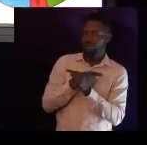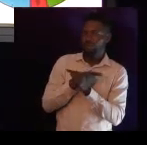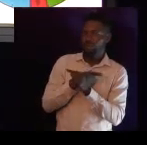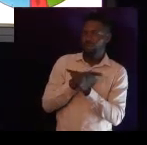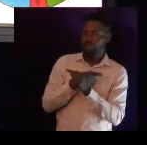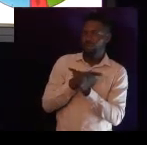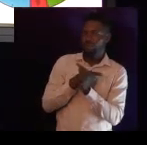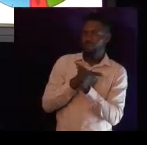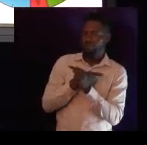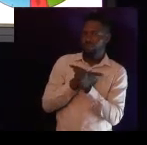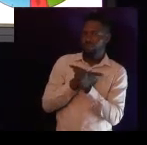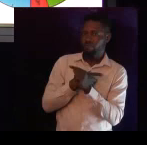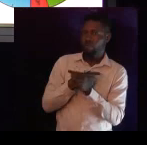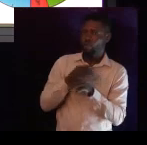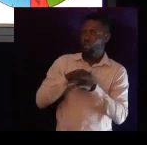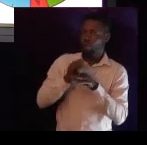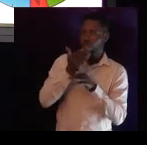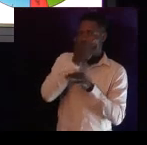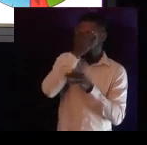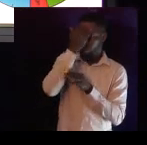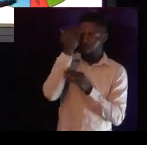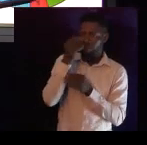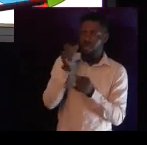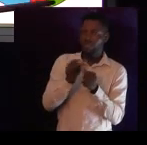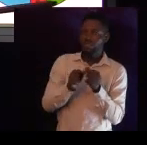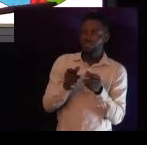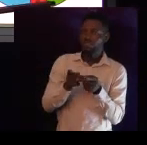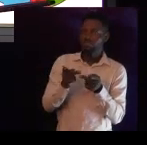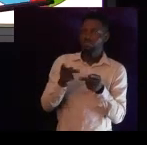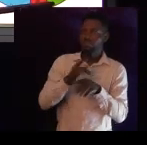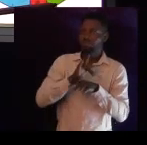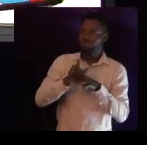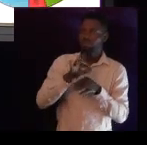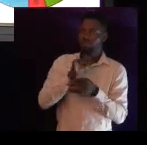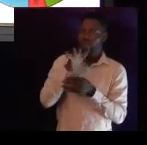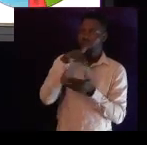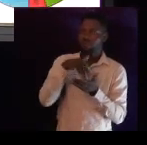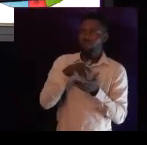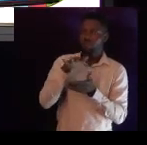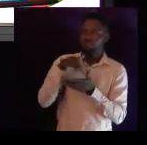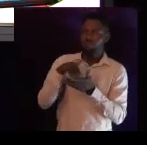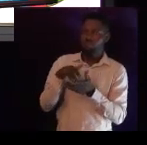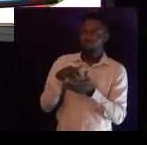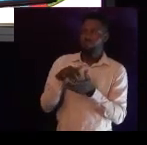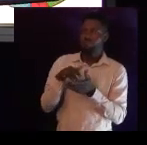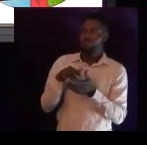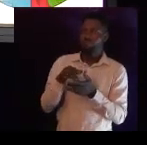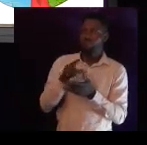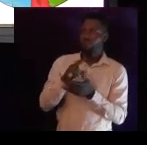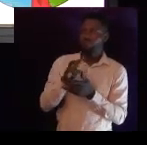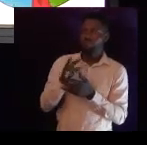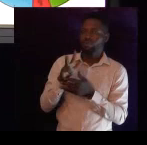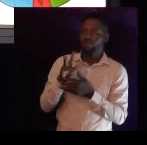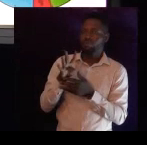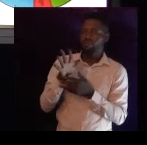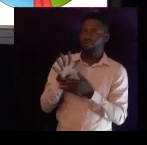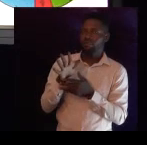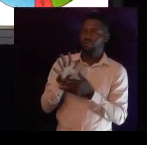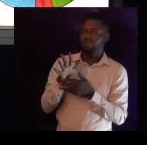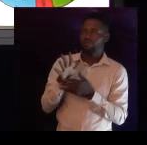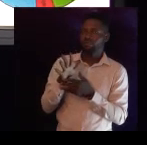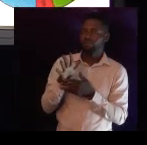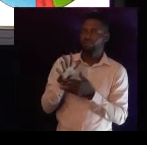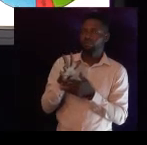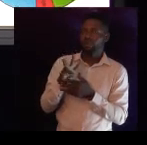exactly goes for rent. Now, don't forget, each space is 5,000. 5,000 in how many spaces? 1, 2, 3, 4,